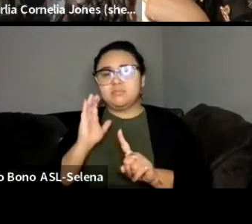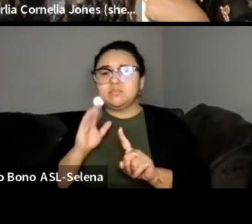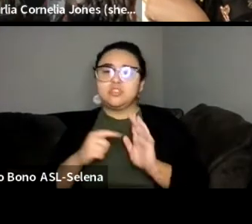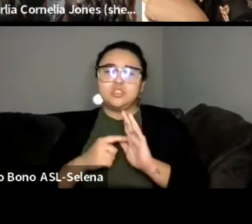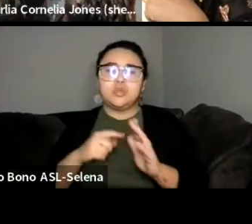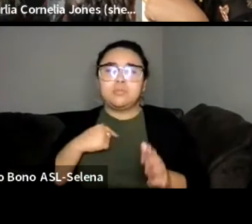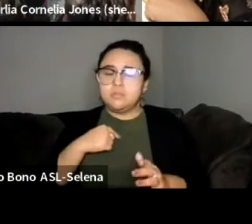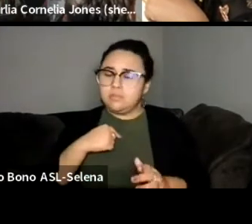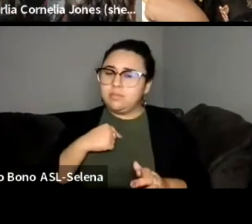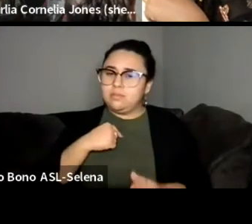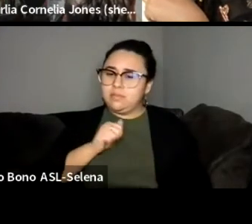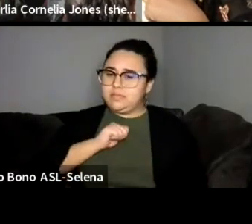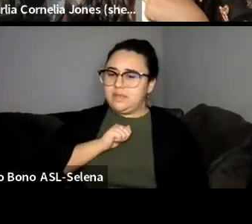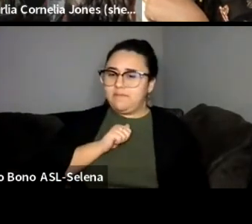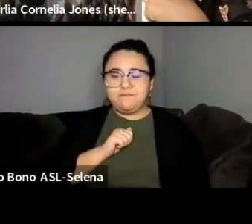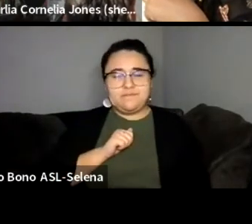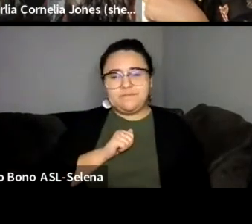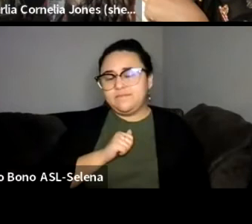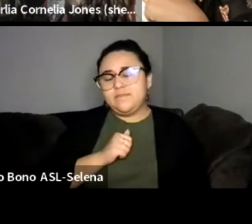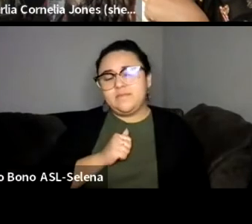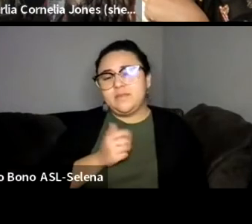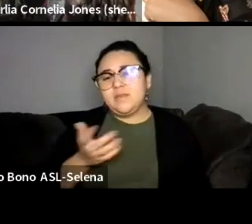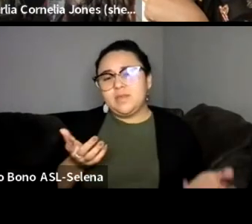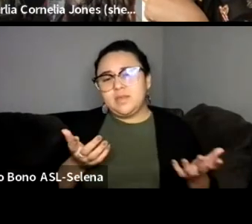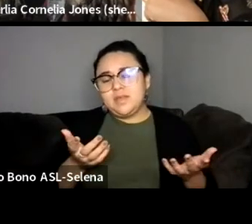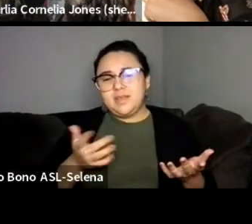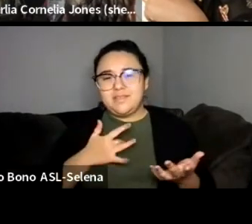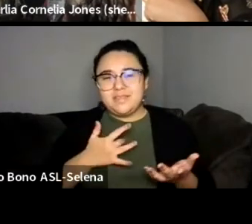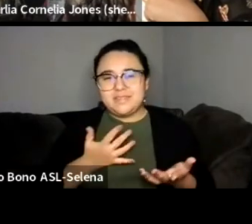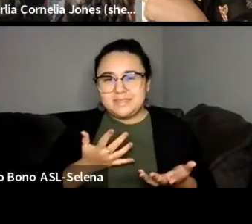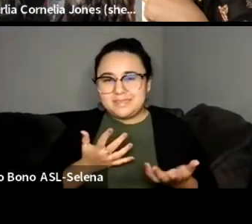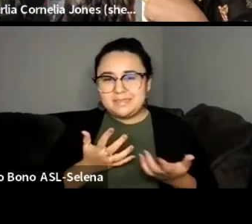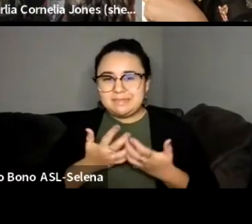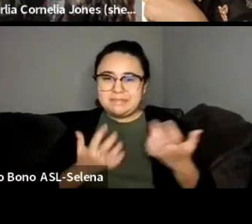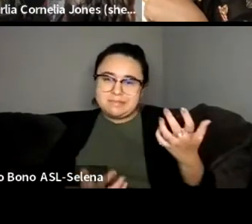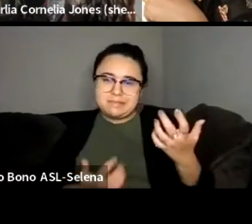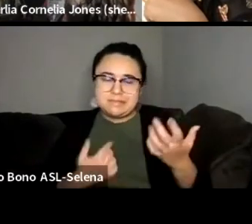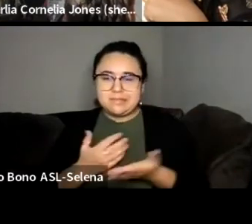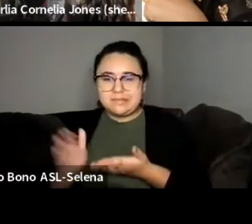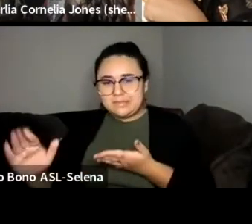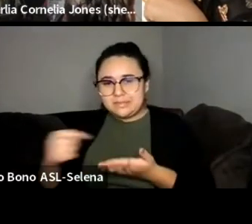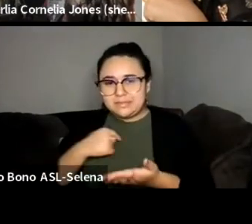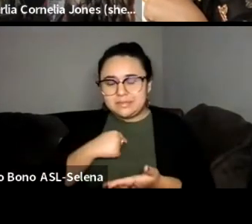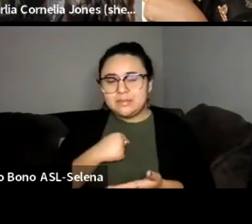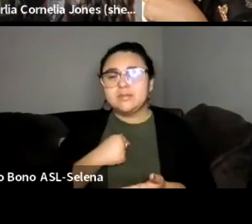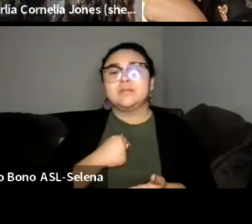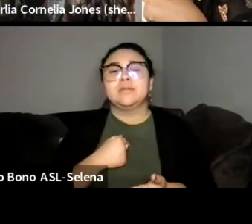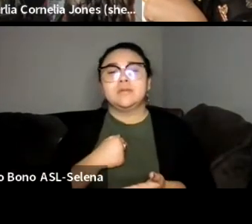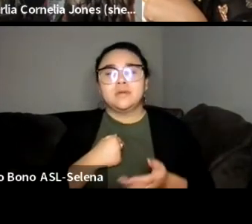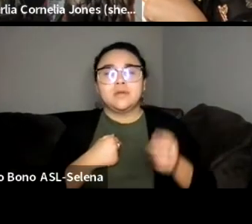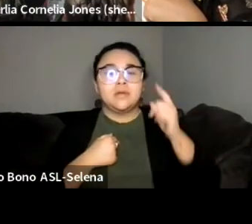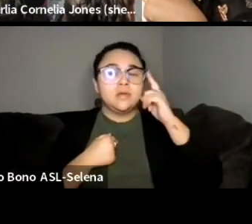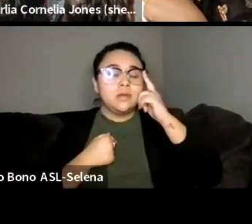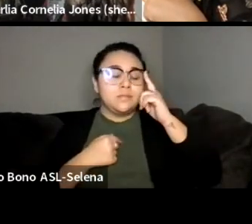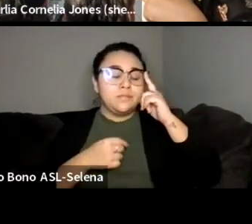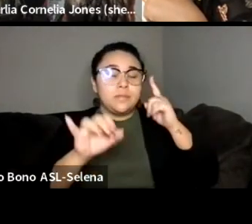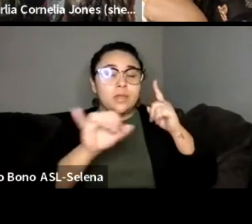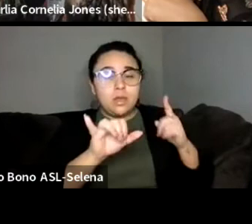experience that in PAAL. And we're learning and growing all the time, but it's about access needs. It's about advocating to make sure we have ASL on all of